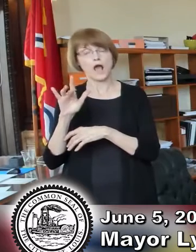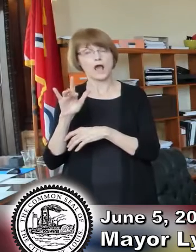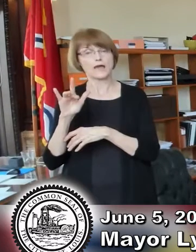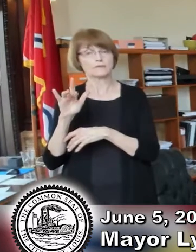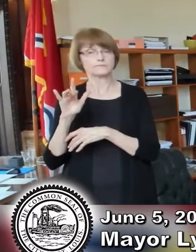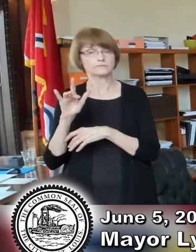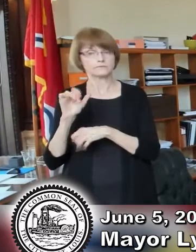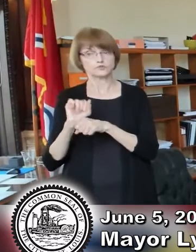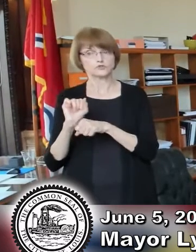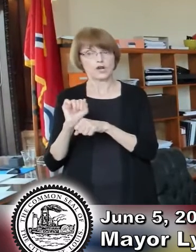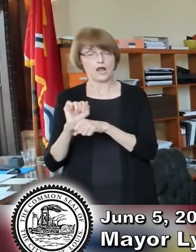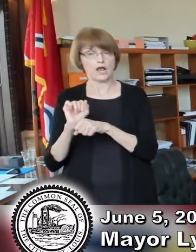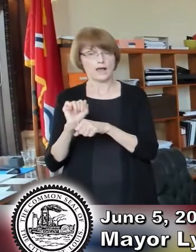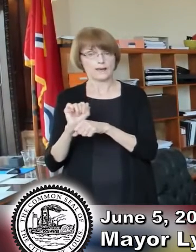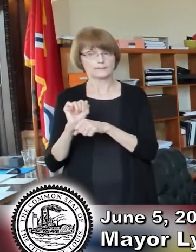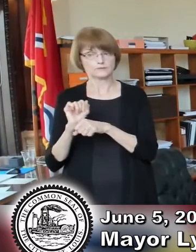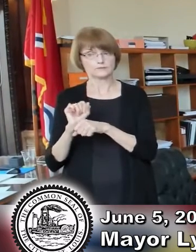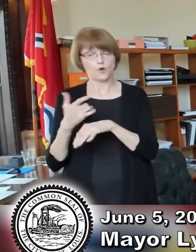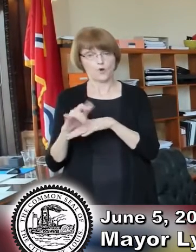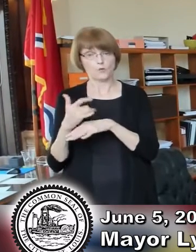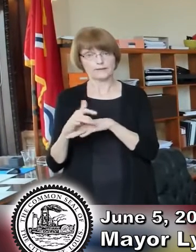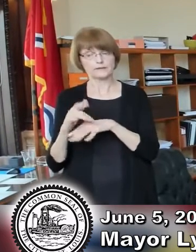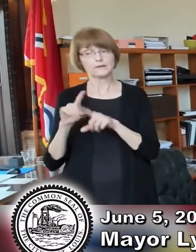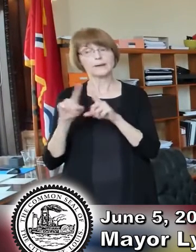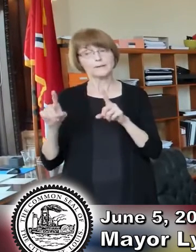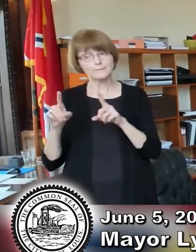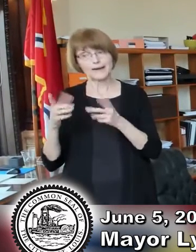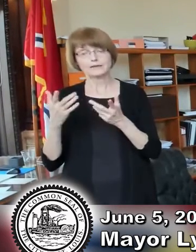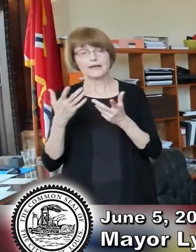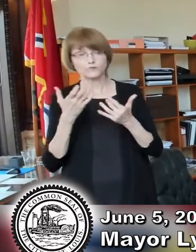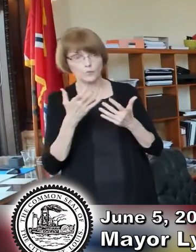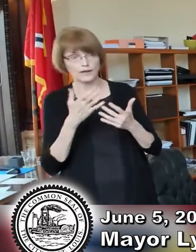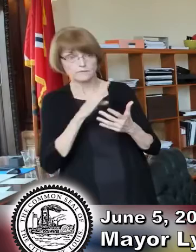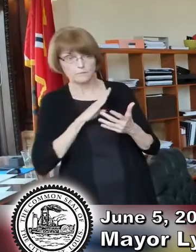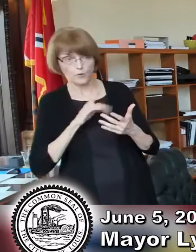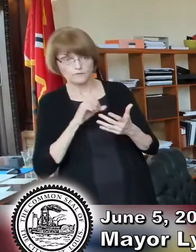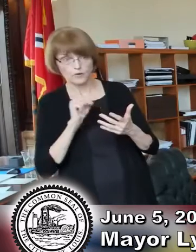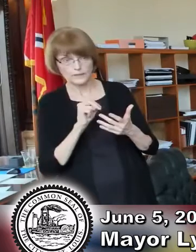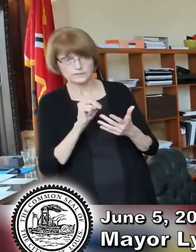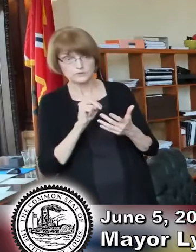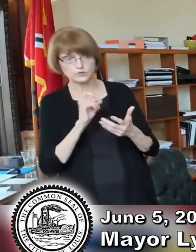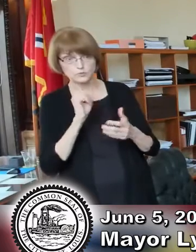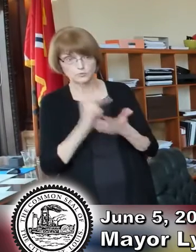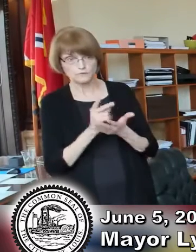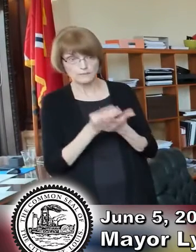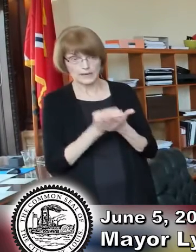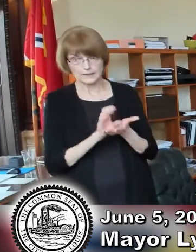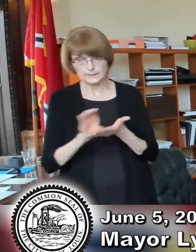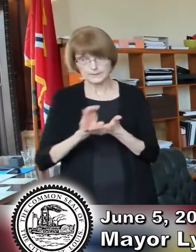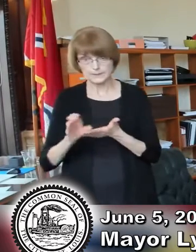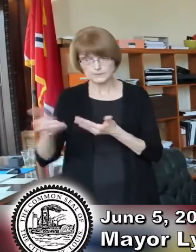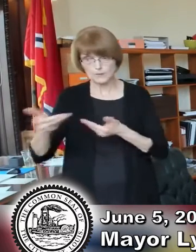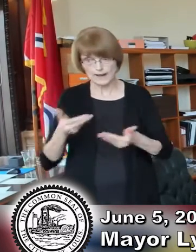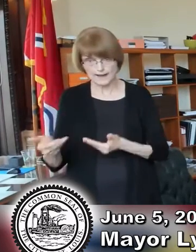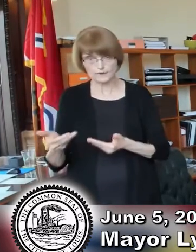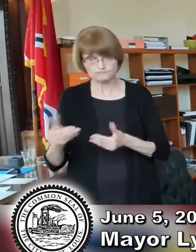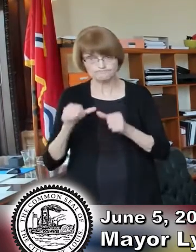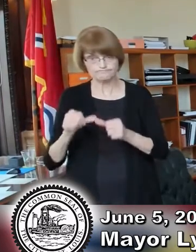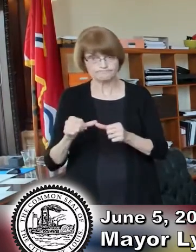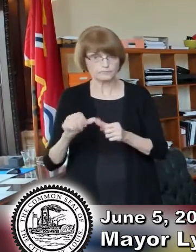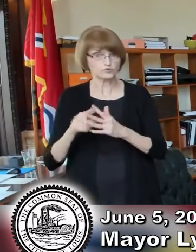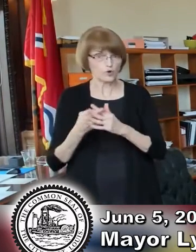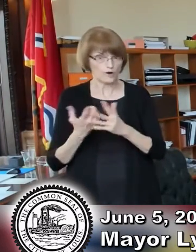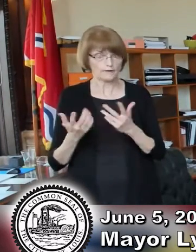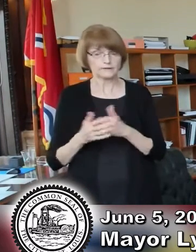of those positions still have to be funded through the CARES Act passed by the Board of Aldermen. But there is right now on our website, let